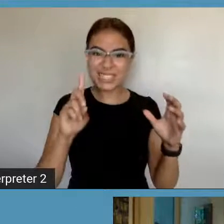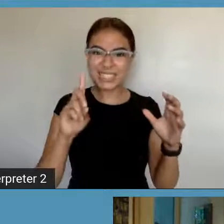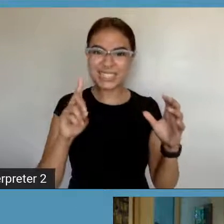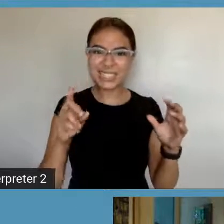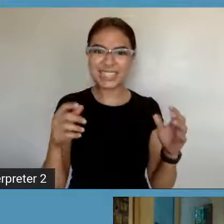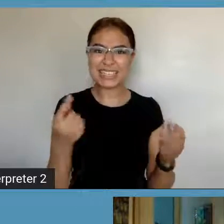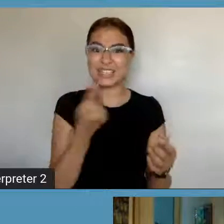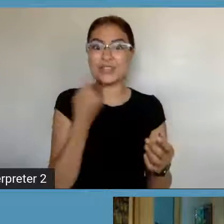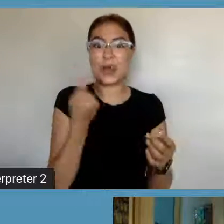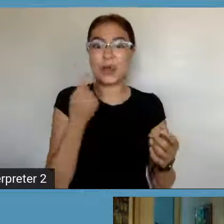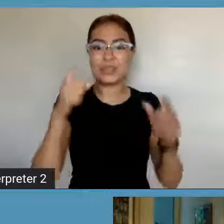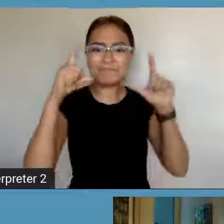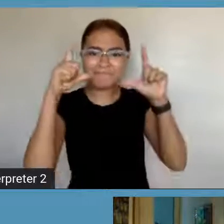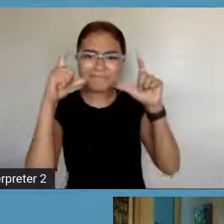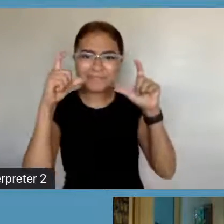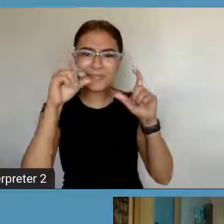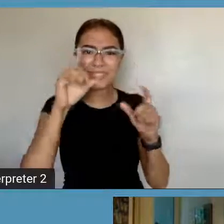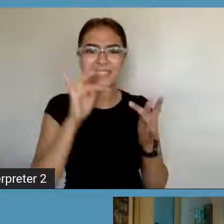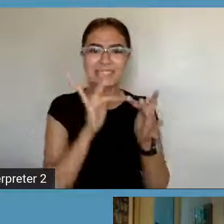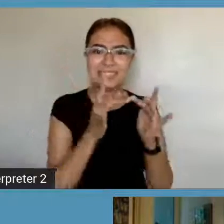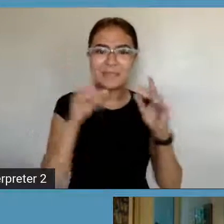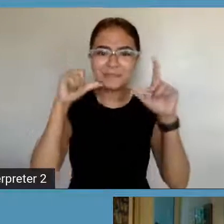you know, you have